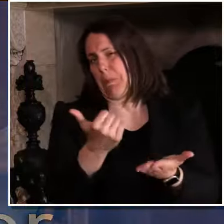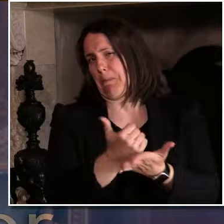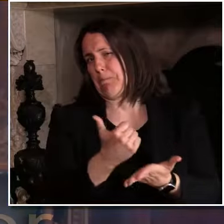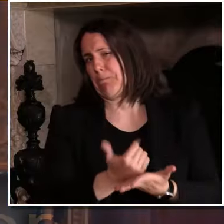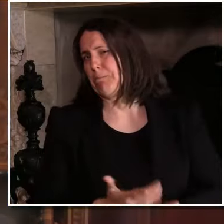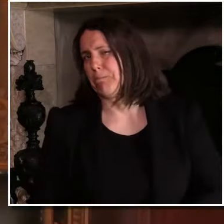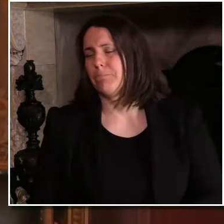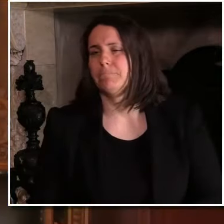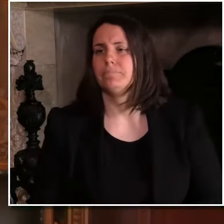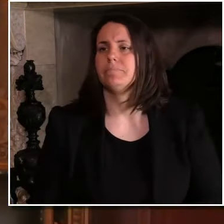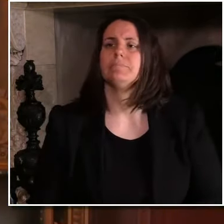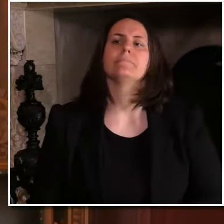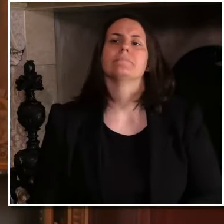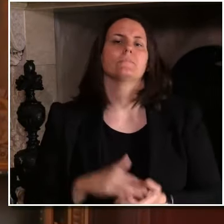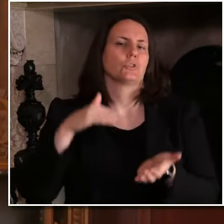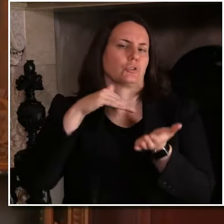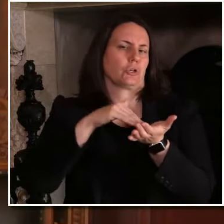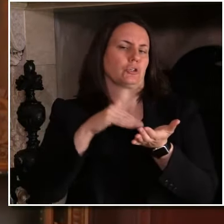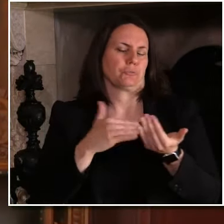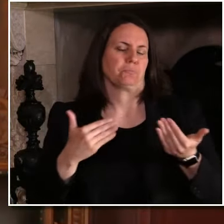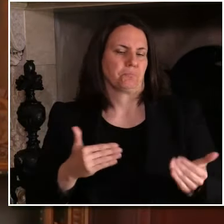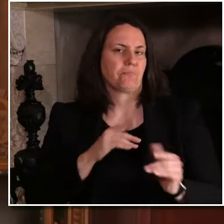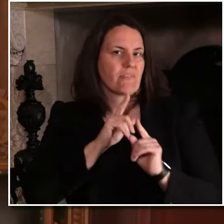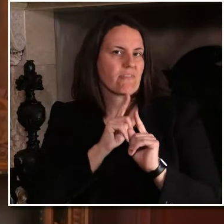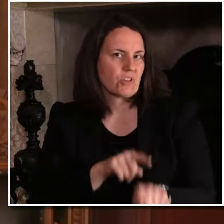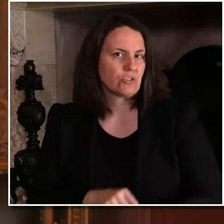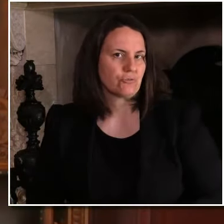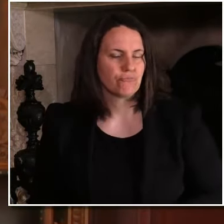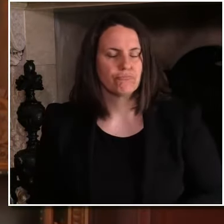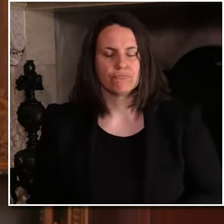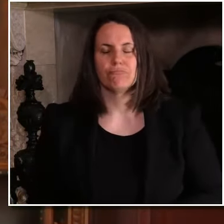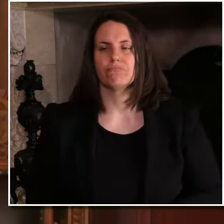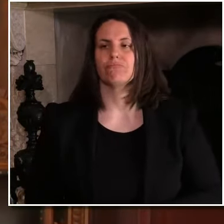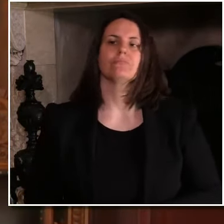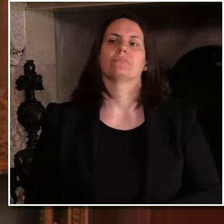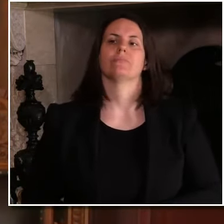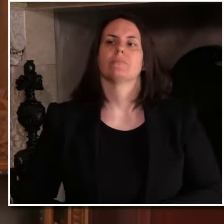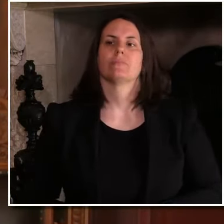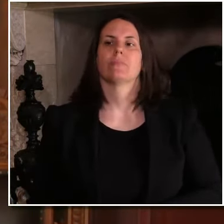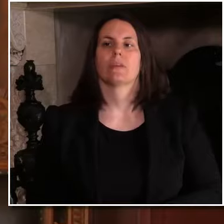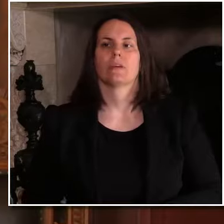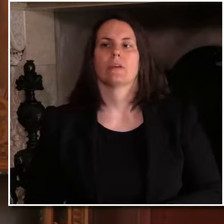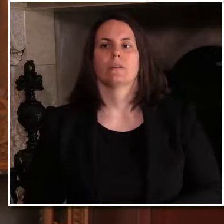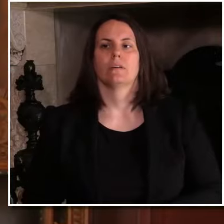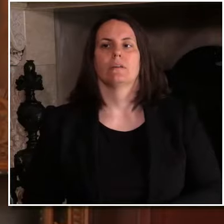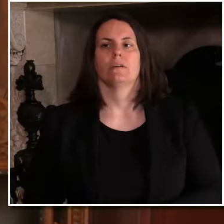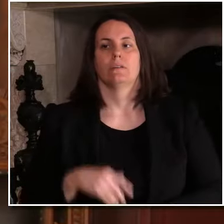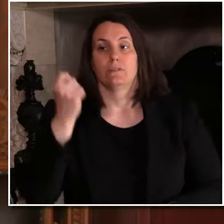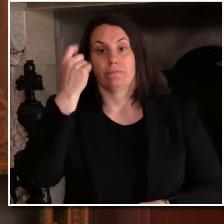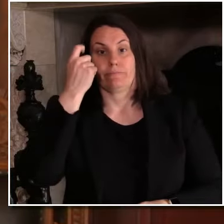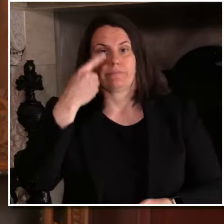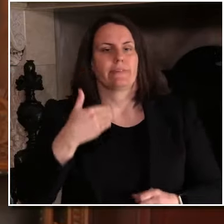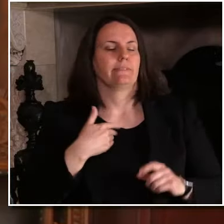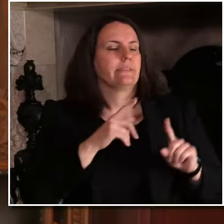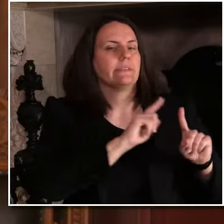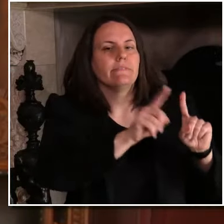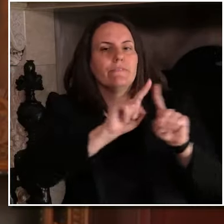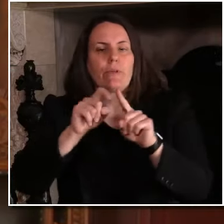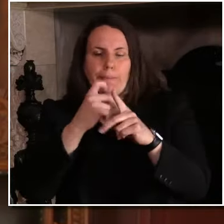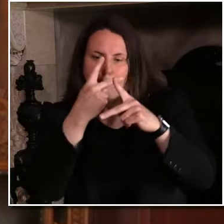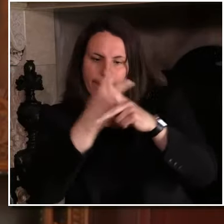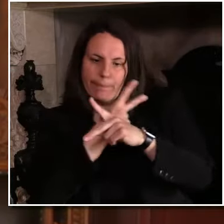There's a lot of different kinds of parameters that you can use to determine whether an epidemic is growing, staying the same, or getting better. And so the